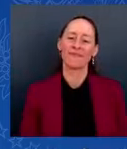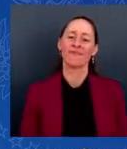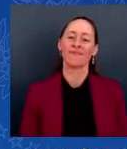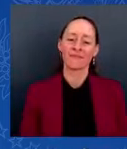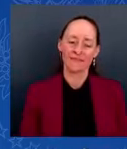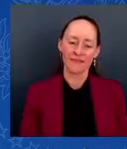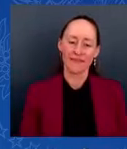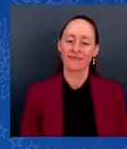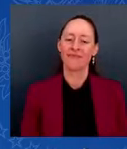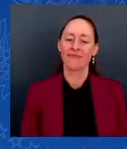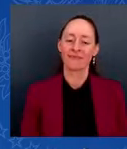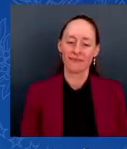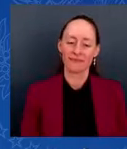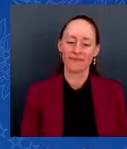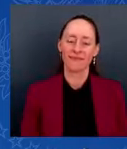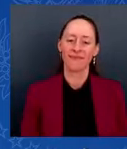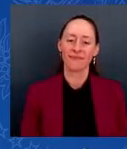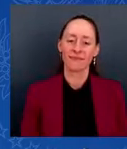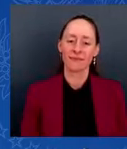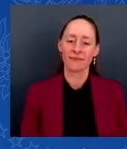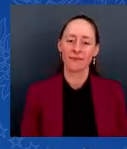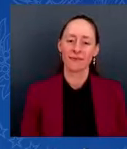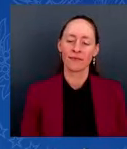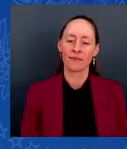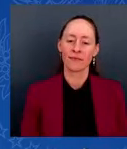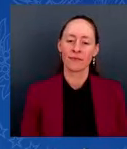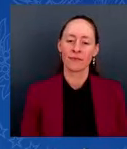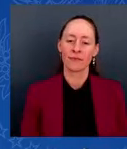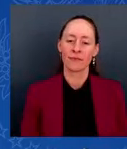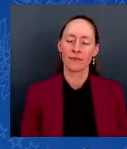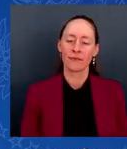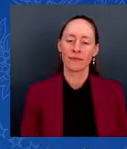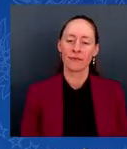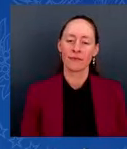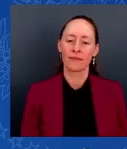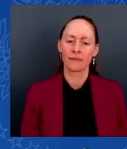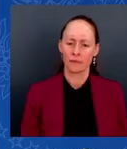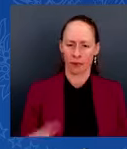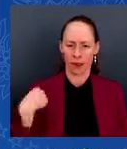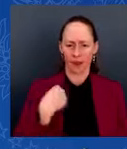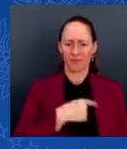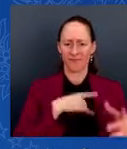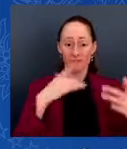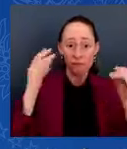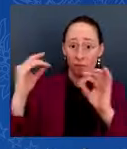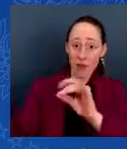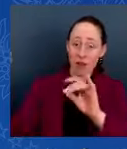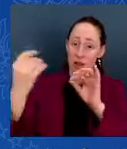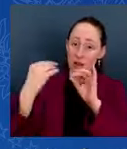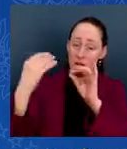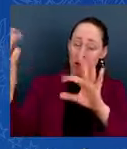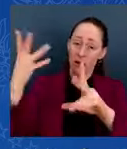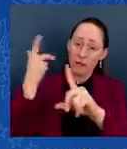this is a fight all of us have been fighting for a long time, taking on Big Pharma. We pay more for prescription drugs. It's